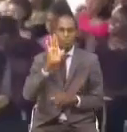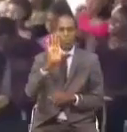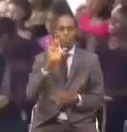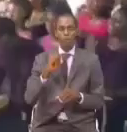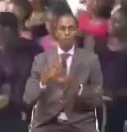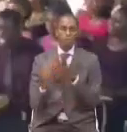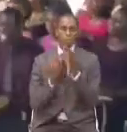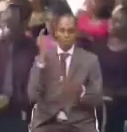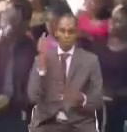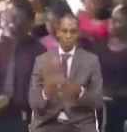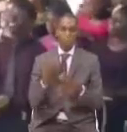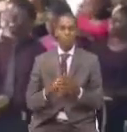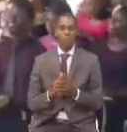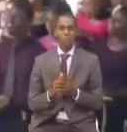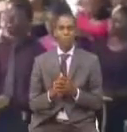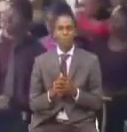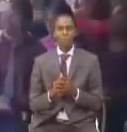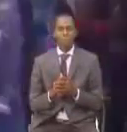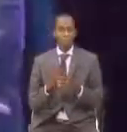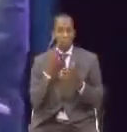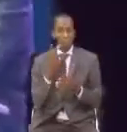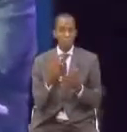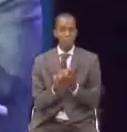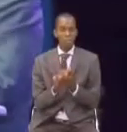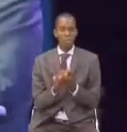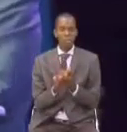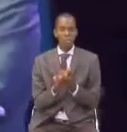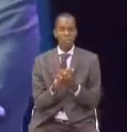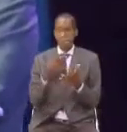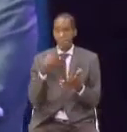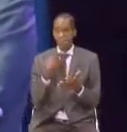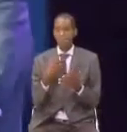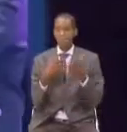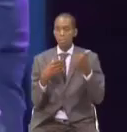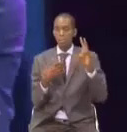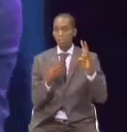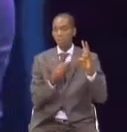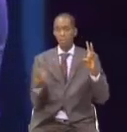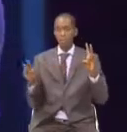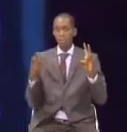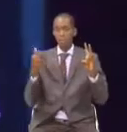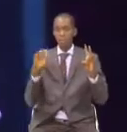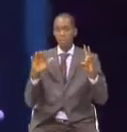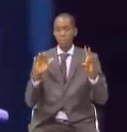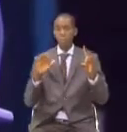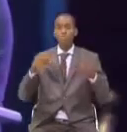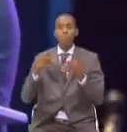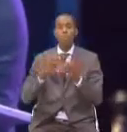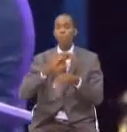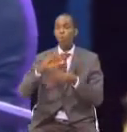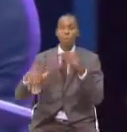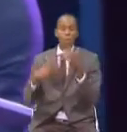Jesus' name. Look at that. It says you go into all the world, every nation,